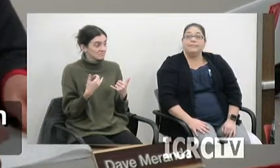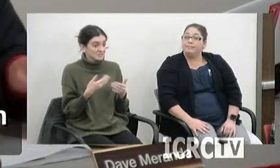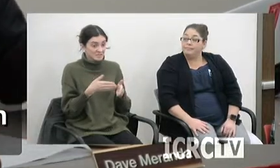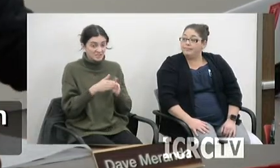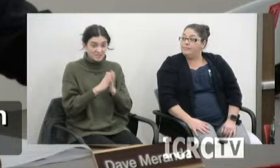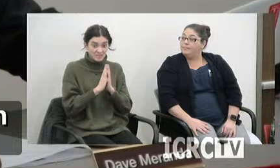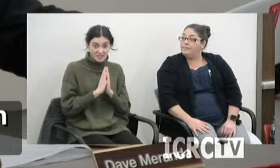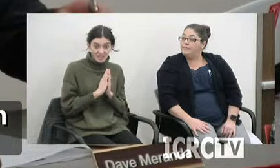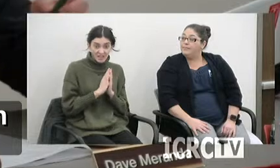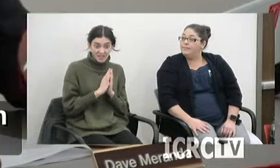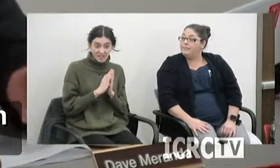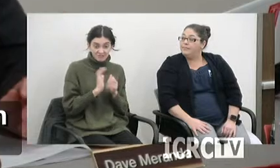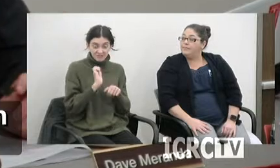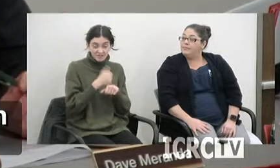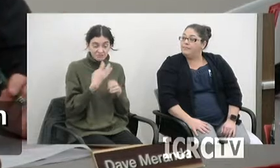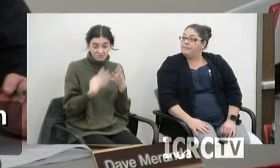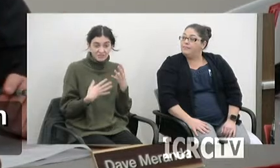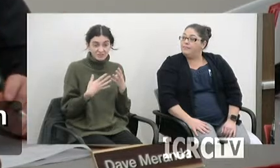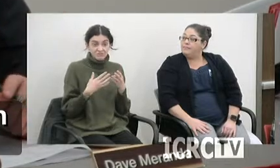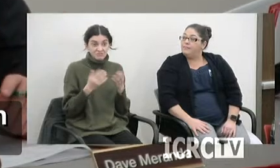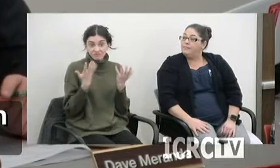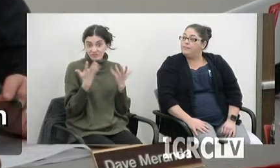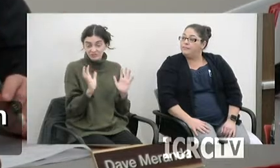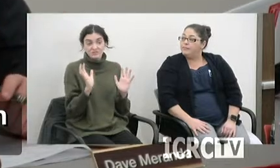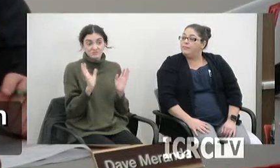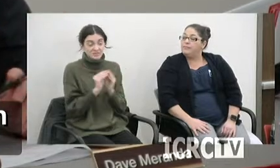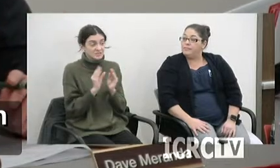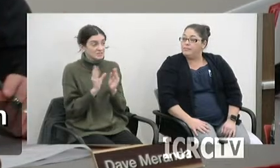adjournment. So moved. Second.